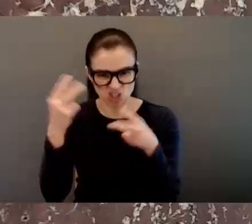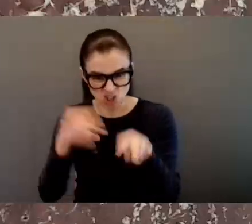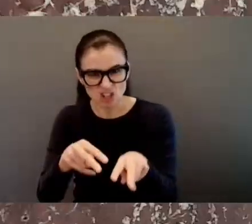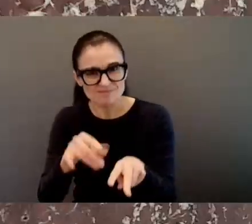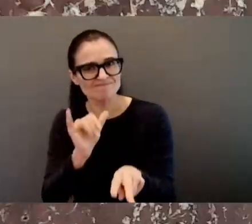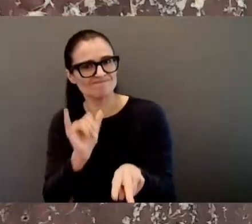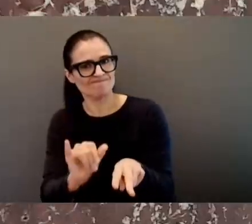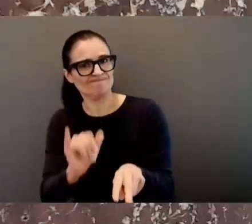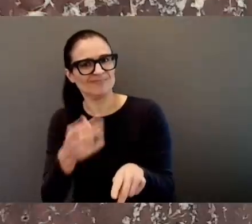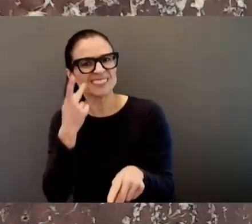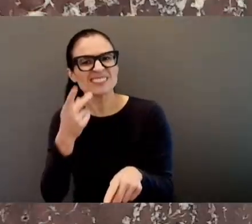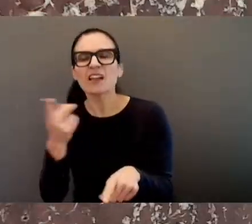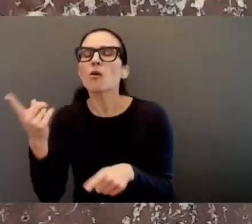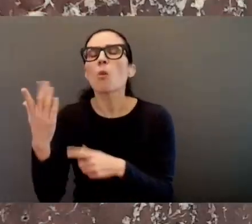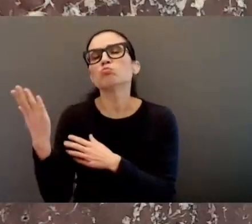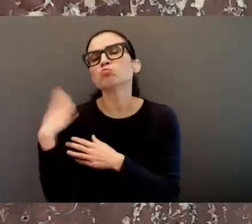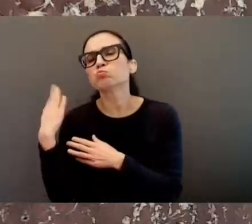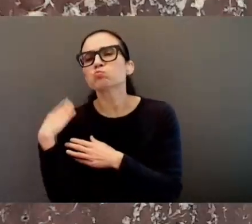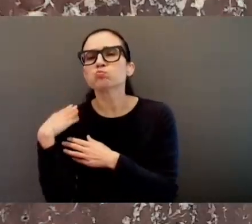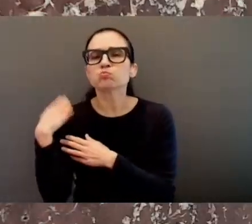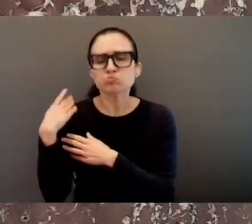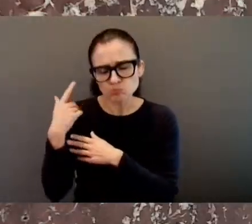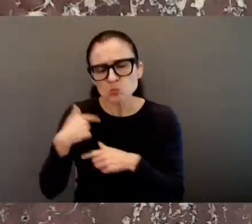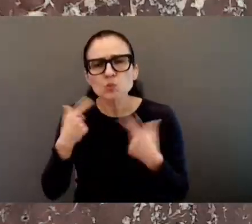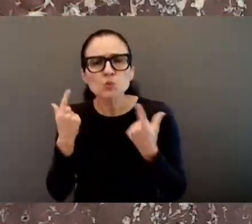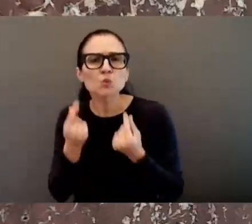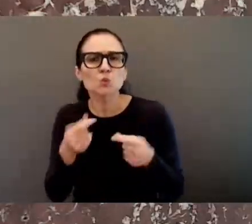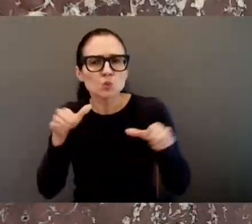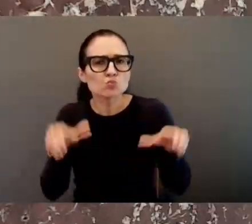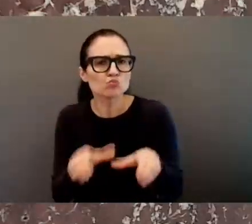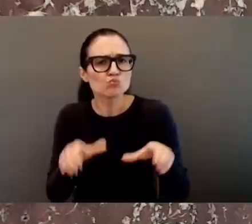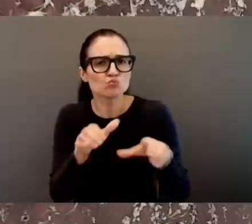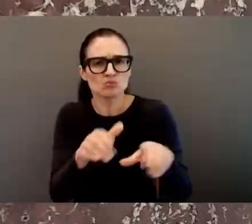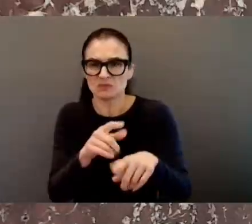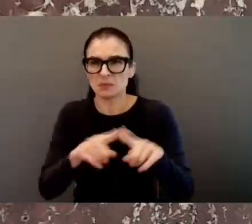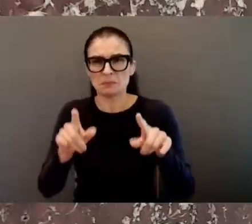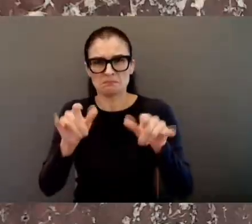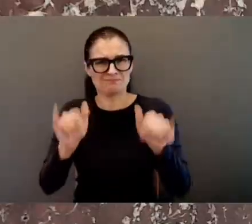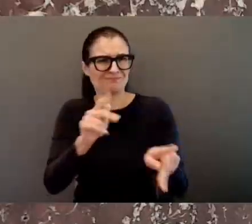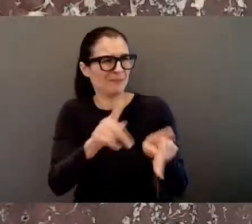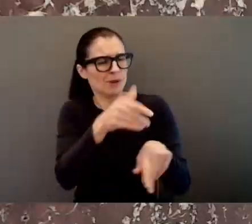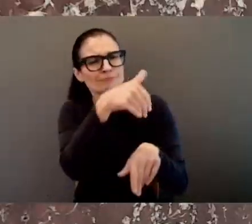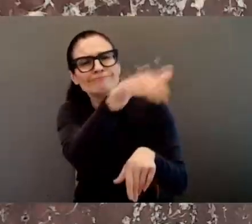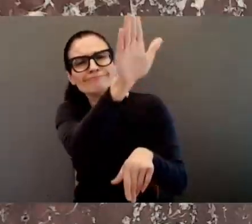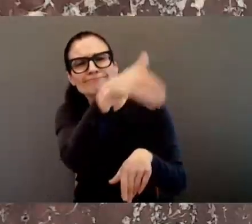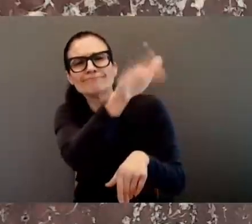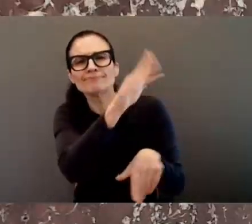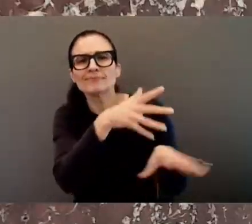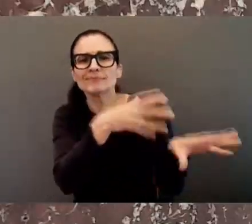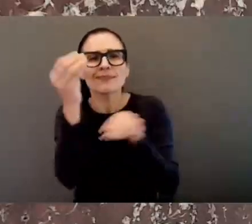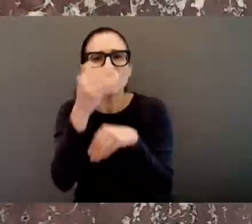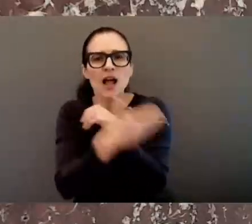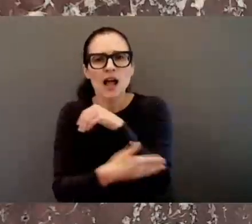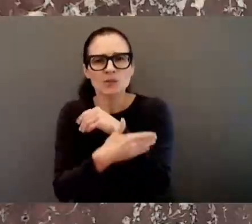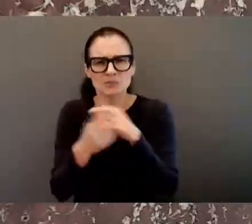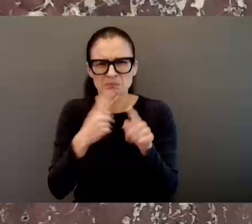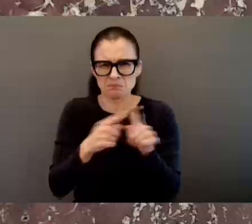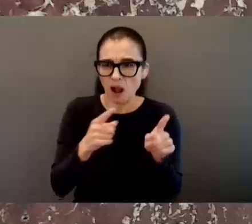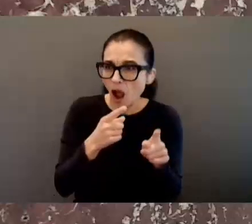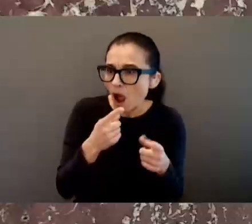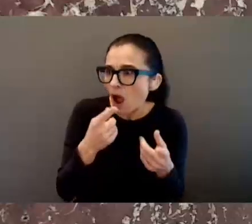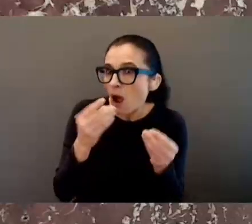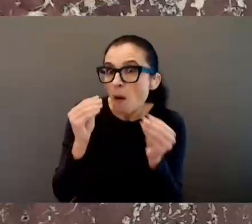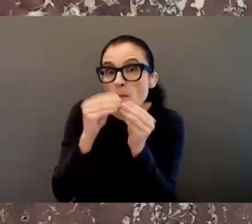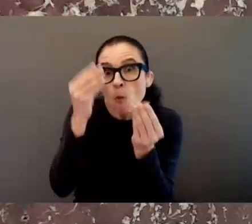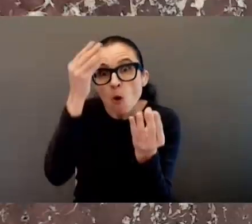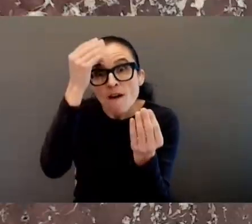they get asked for any detail on that, they instantly refer back to, well, that's federal jurisdiction. We can't actually talk about that. So did they actually